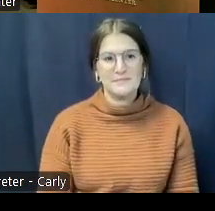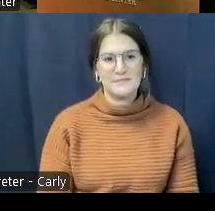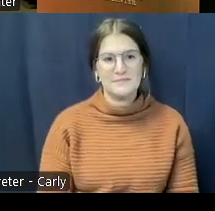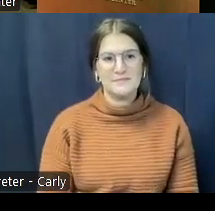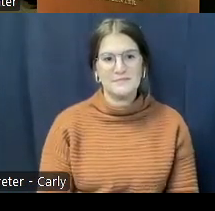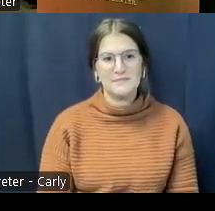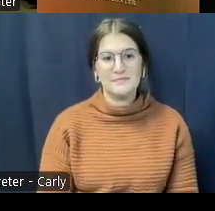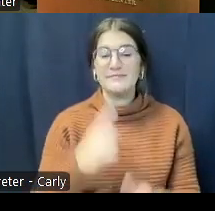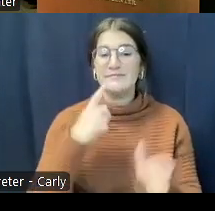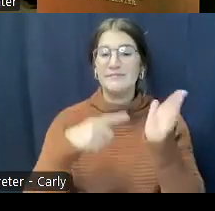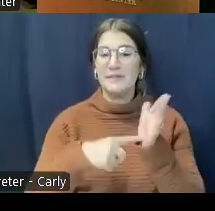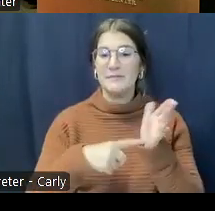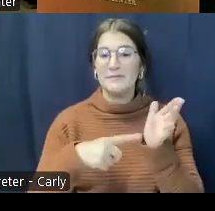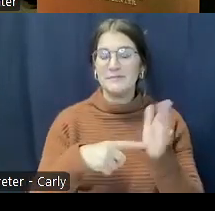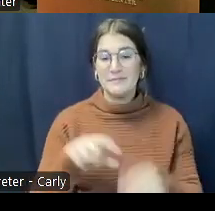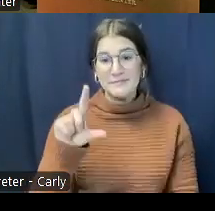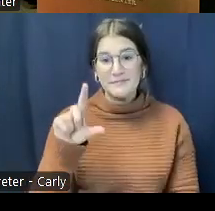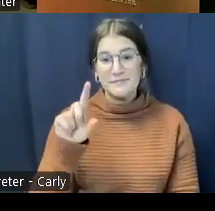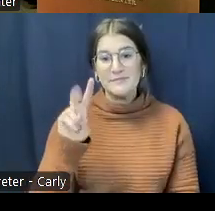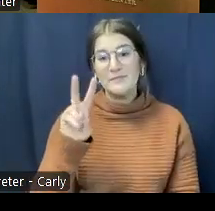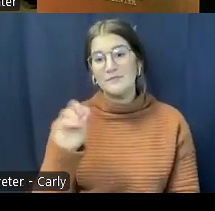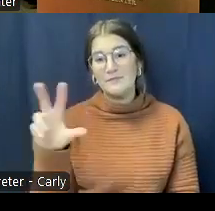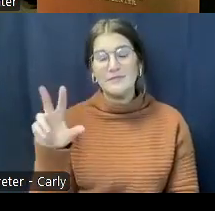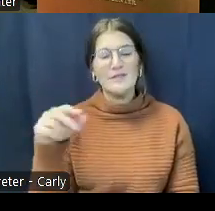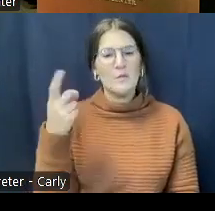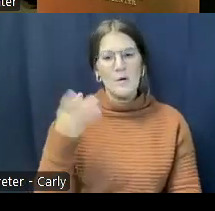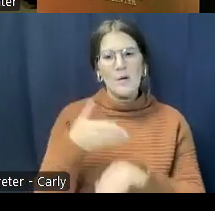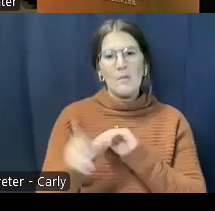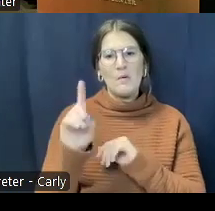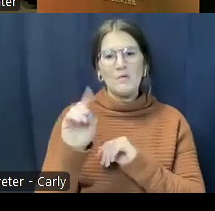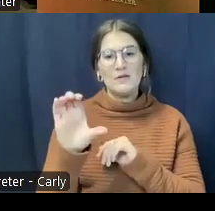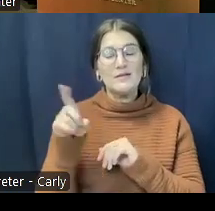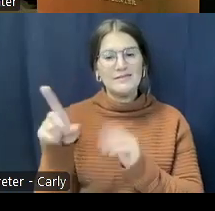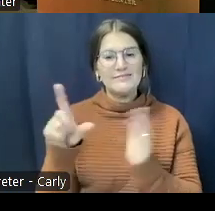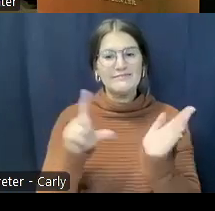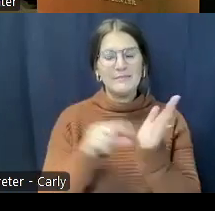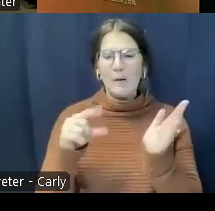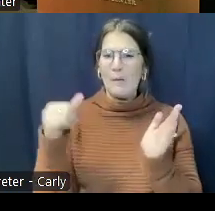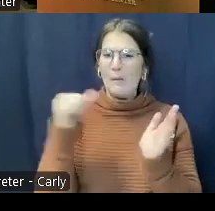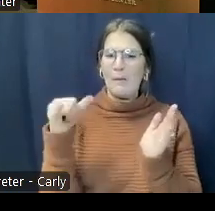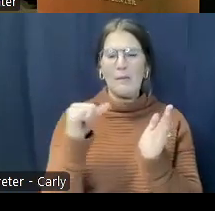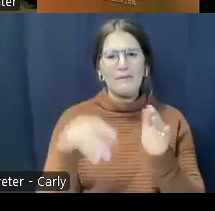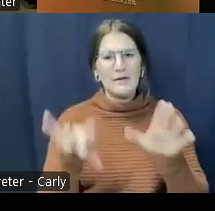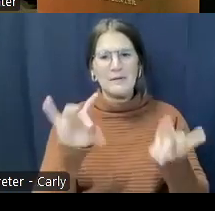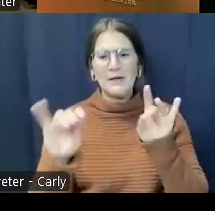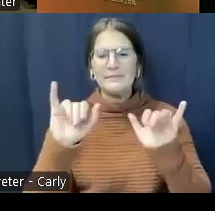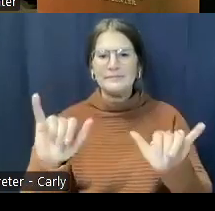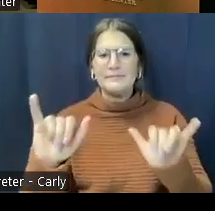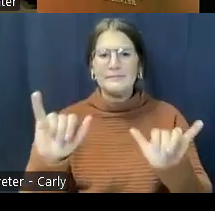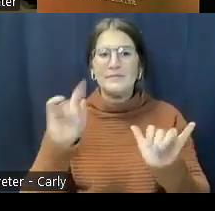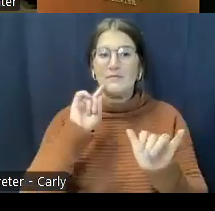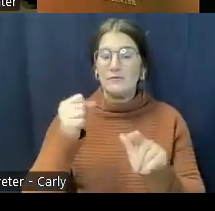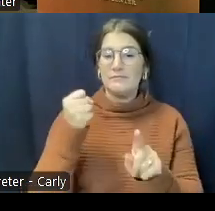For example, in 2003, along with one of our postdocs, Giuseppe published remarkable findings on sudden